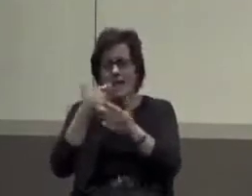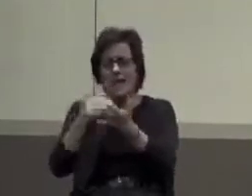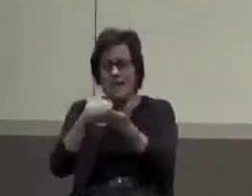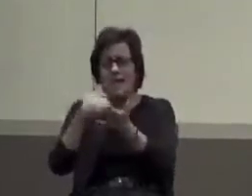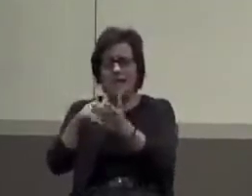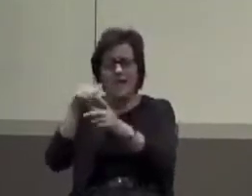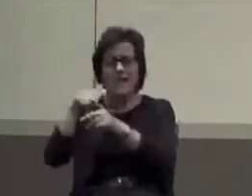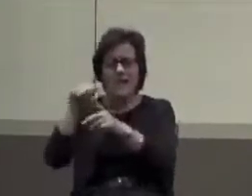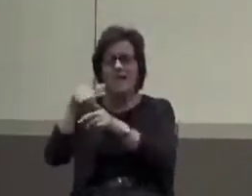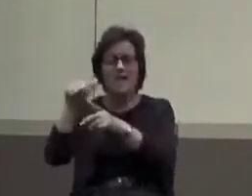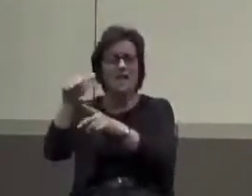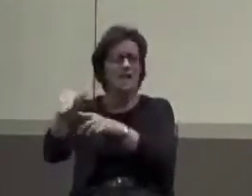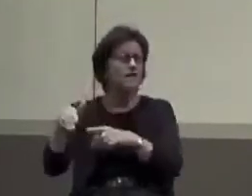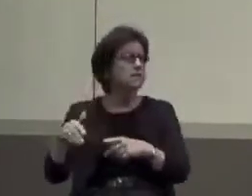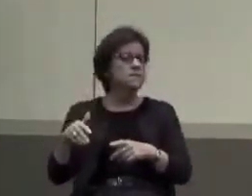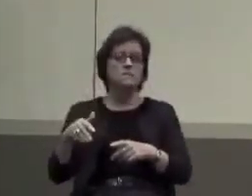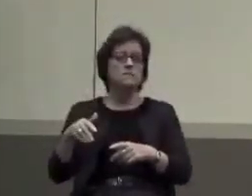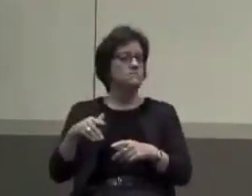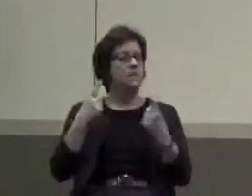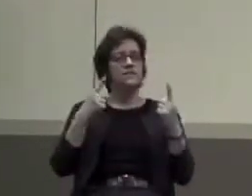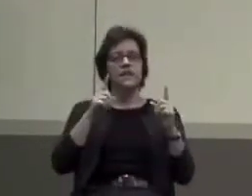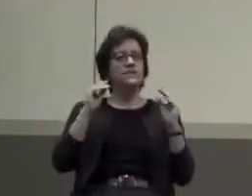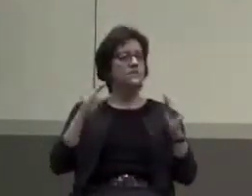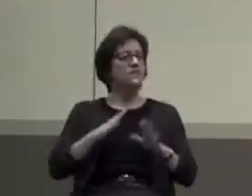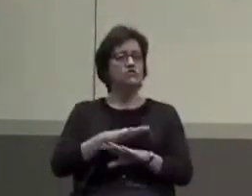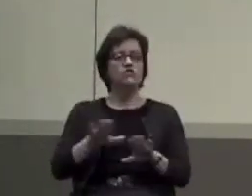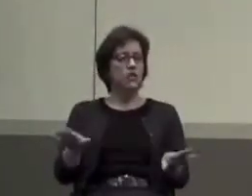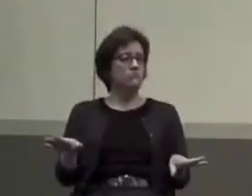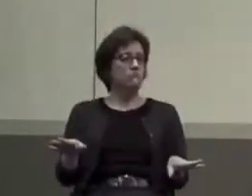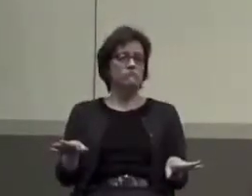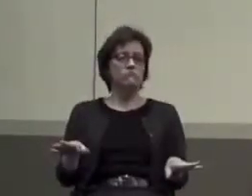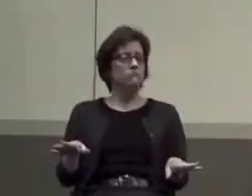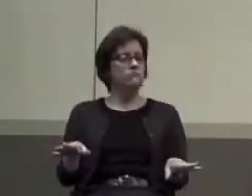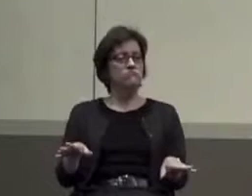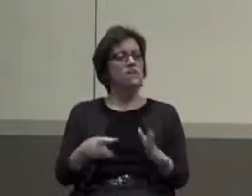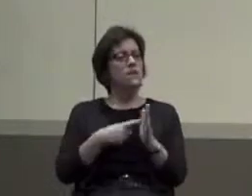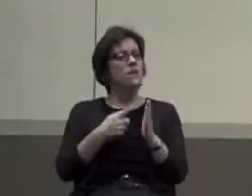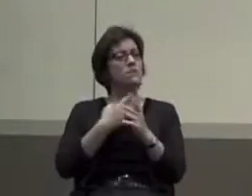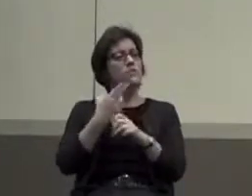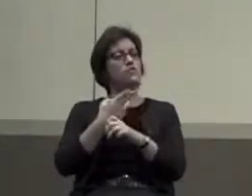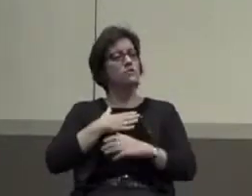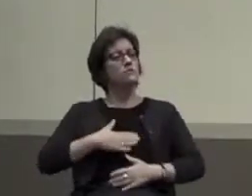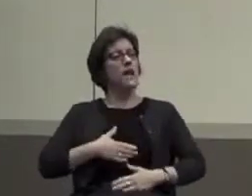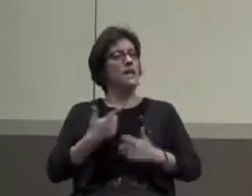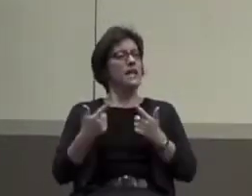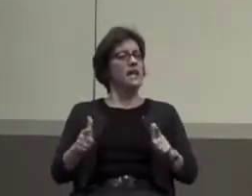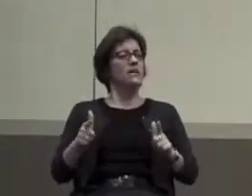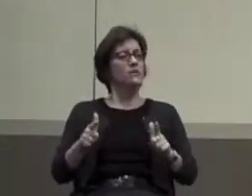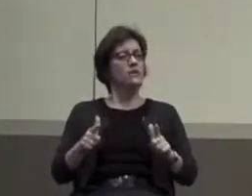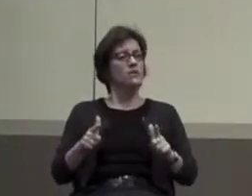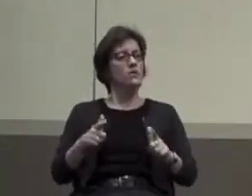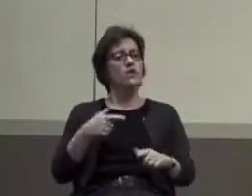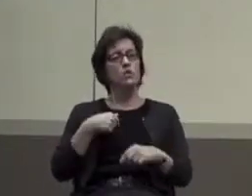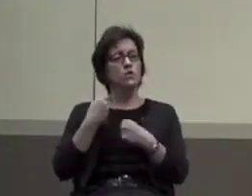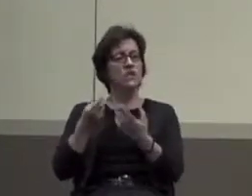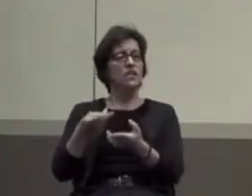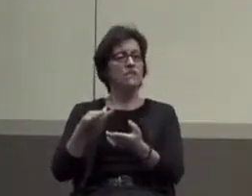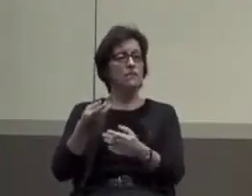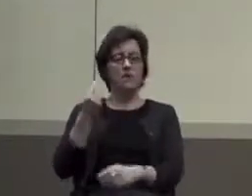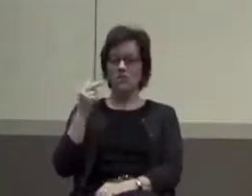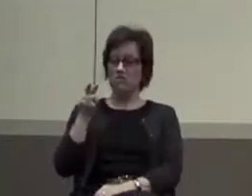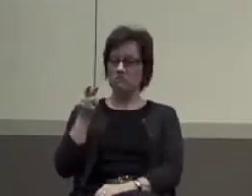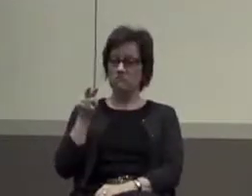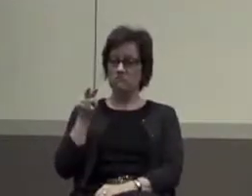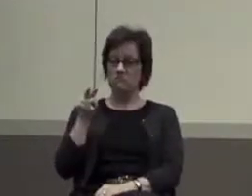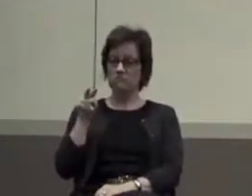he says effective teachers don't do that. Sometimes they'll use body language, you know, when you give a child the look, and then they straighten right